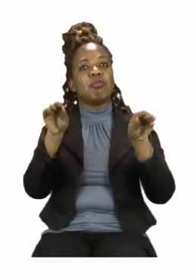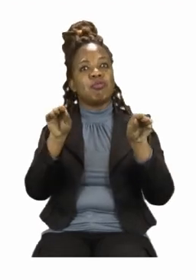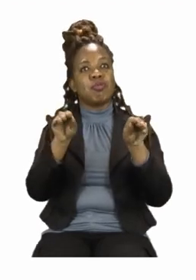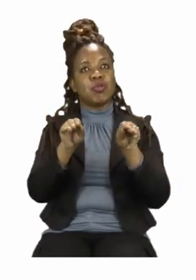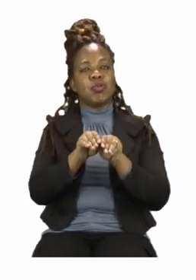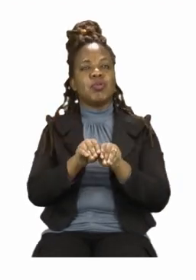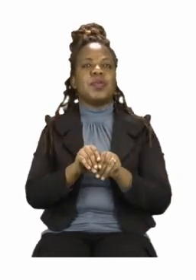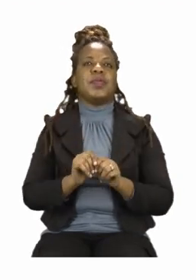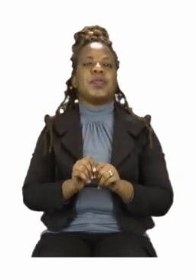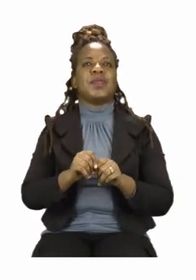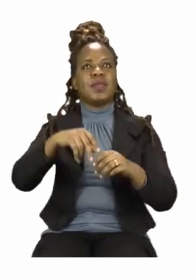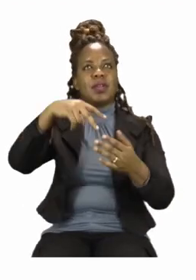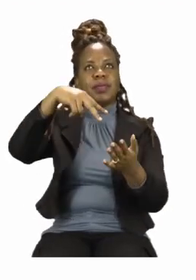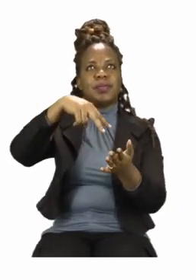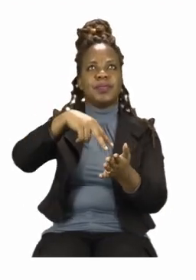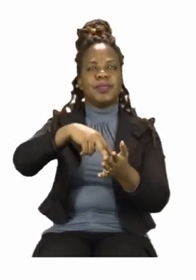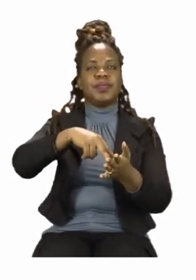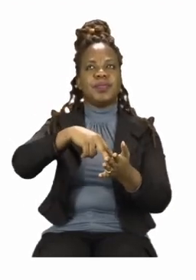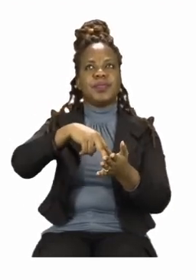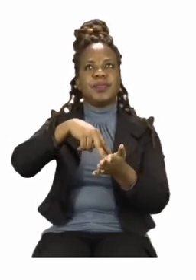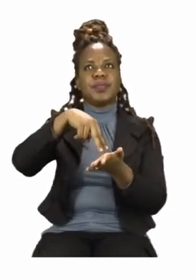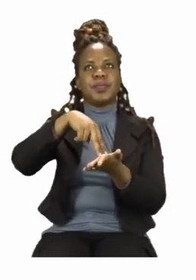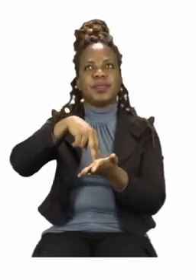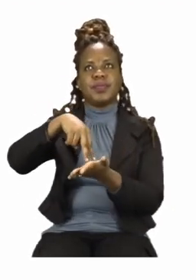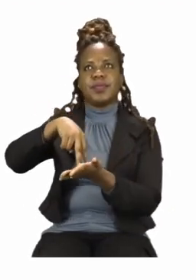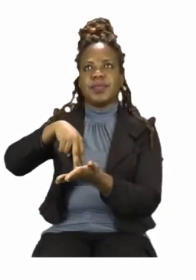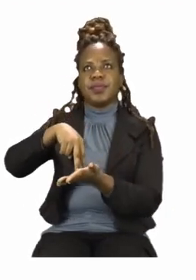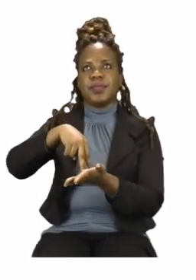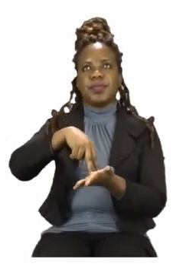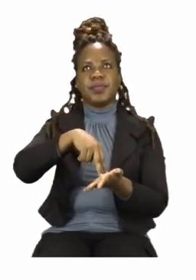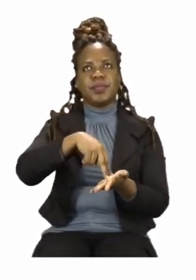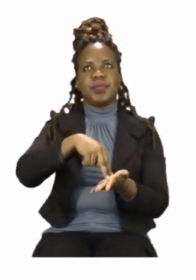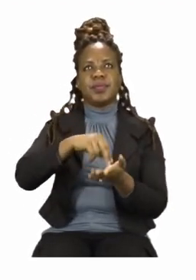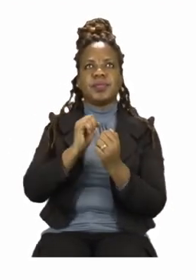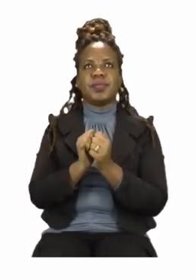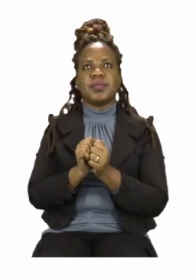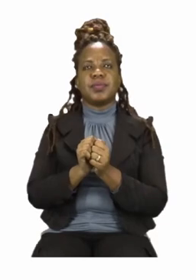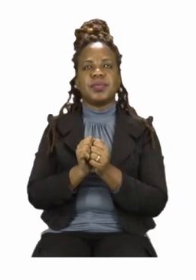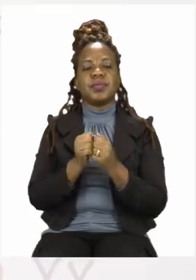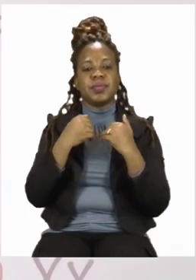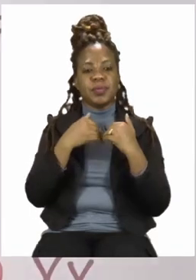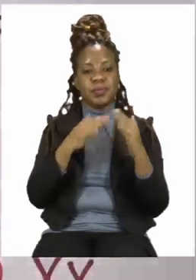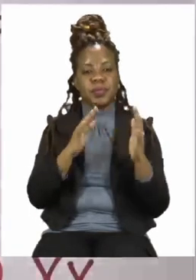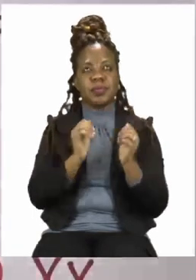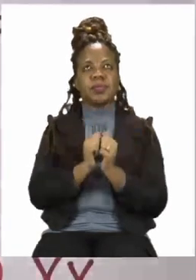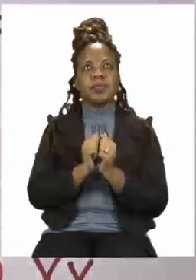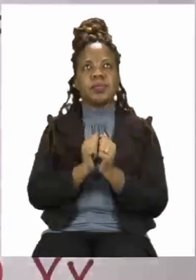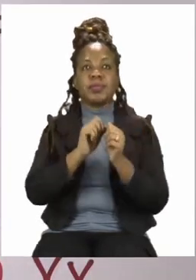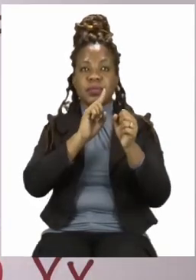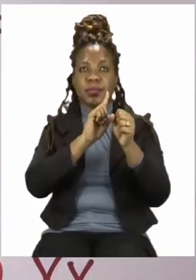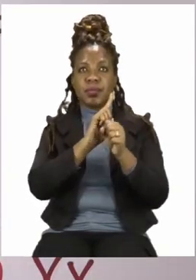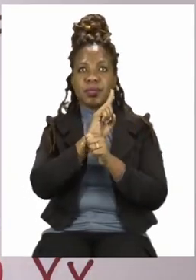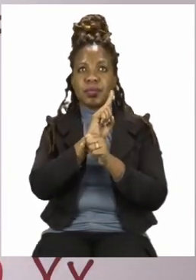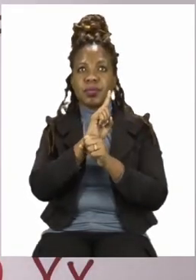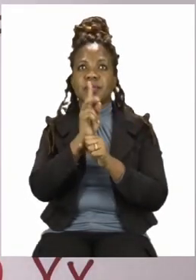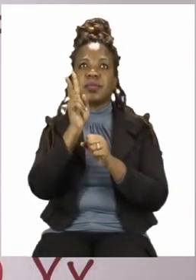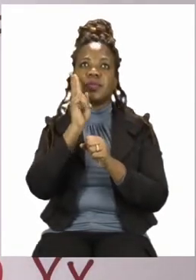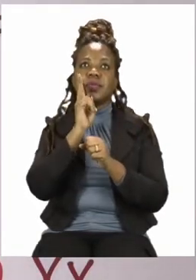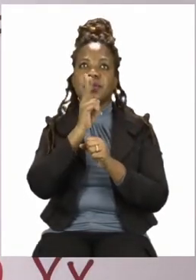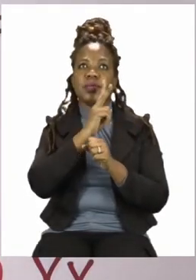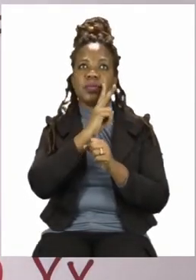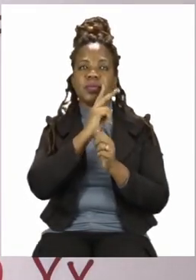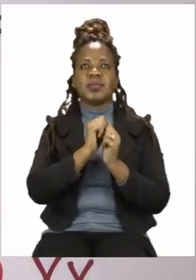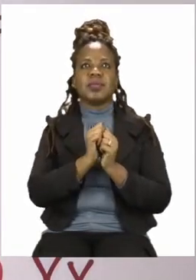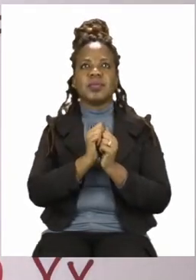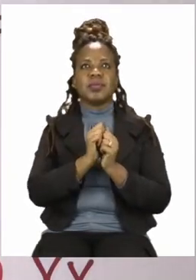stand up from where you are. Stand up, and we're going to start together. So the first verb that we're going to act